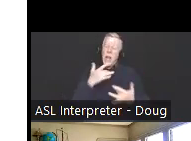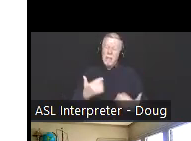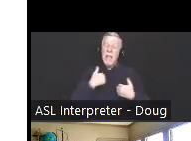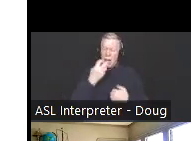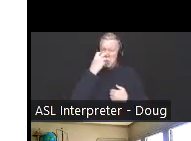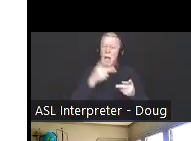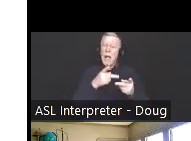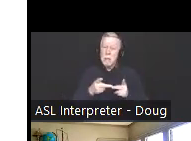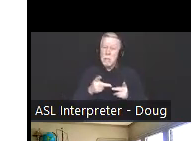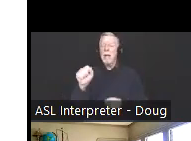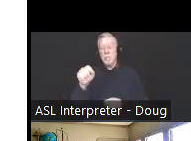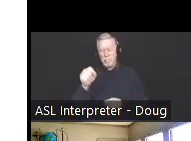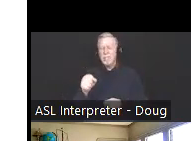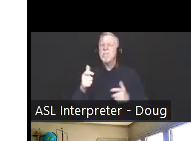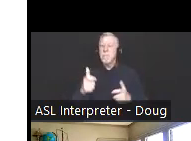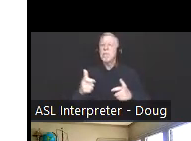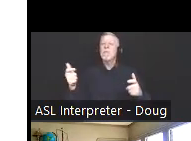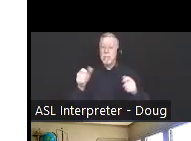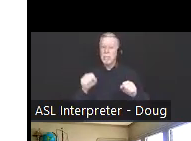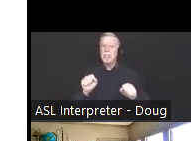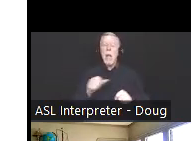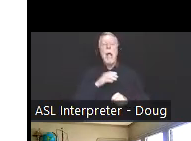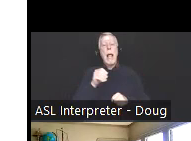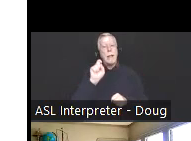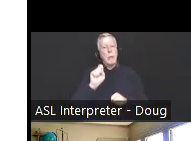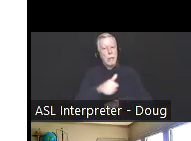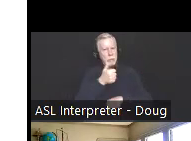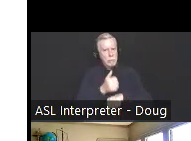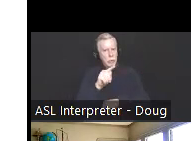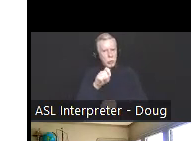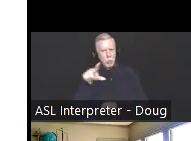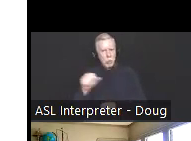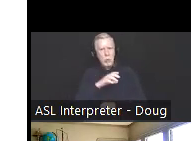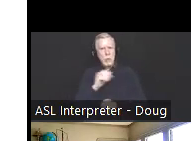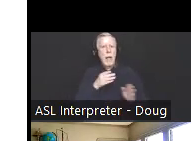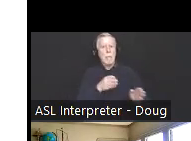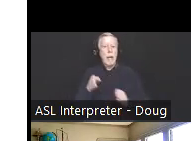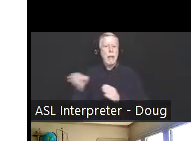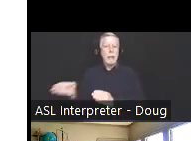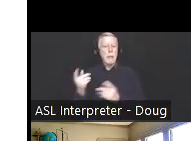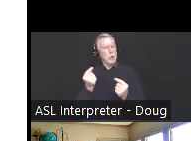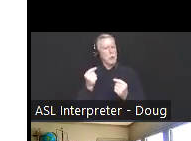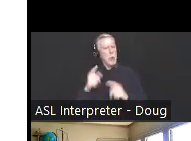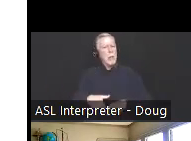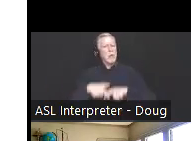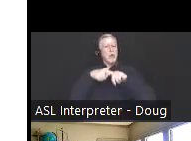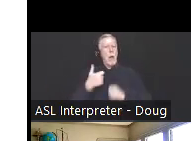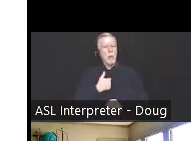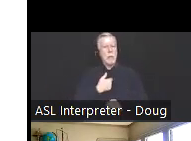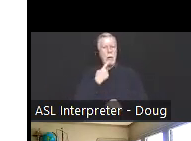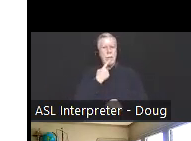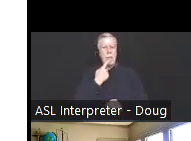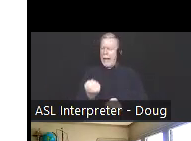and you just need to put in place tools and mechanisms to stop yourself and ask you whether or not